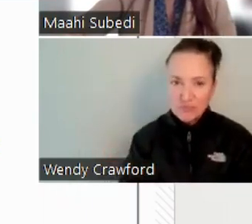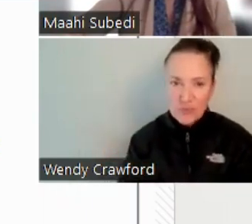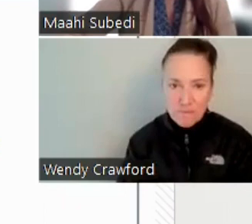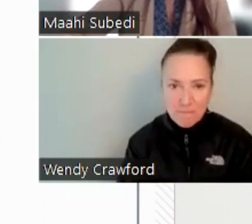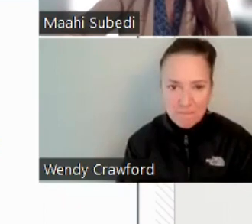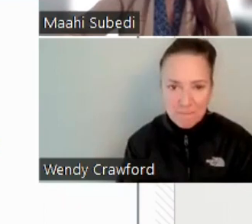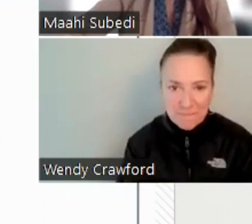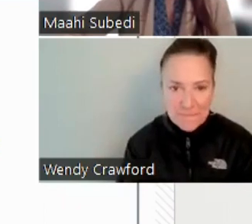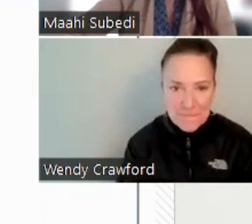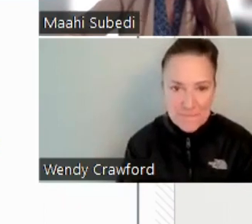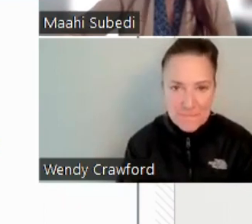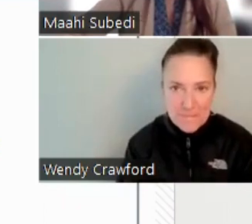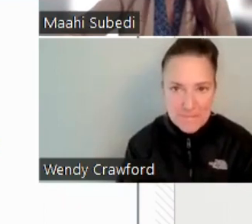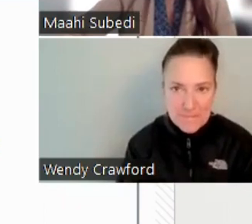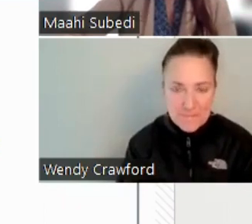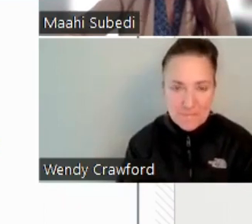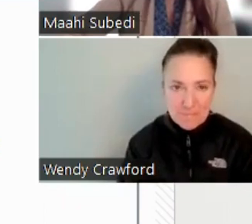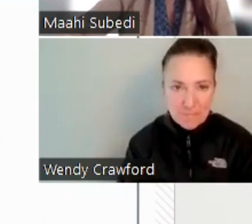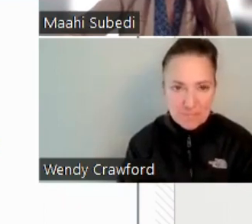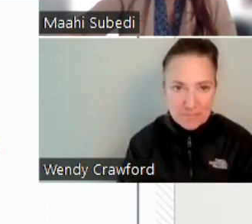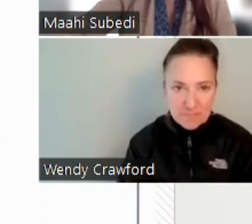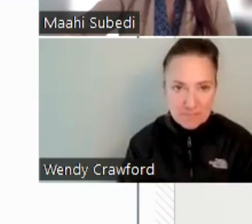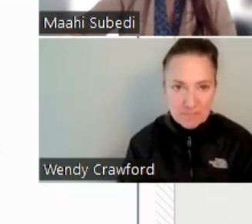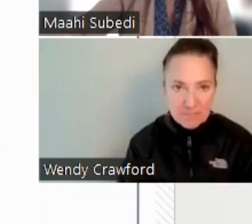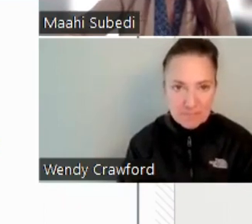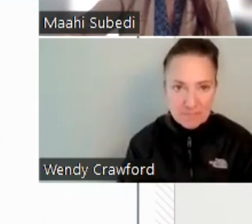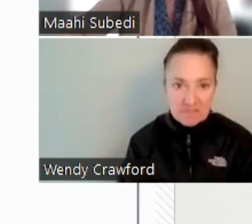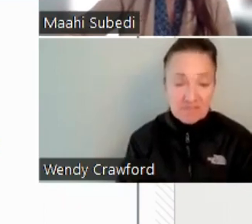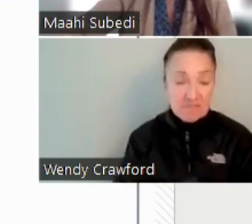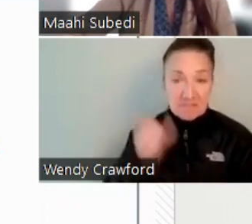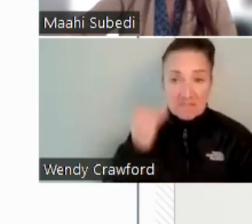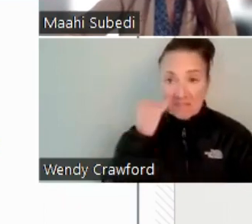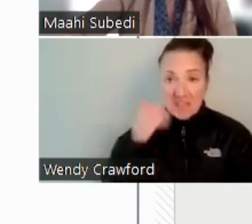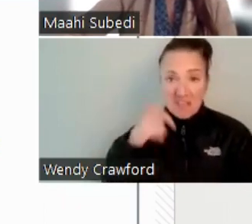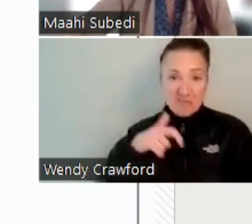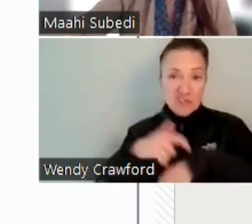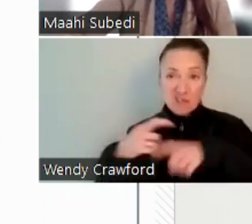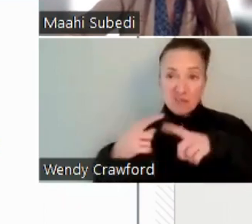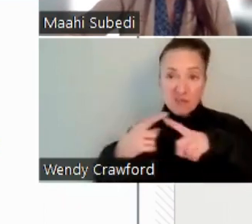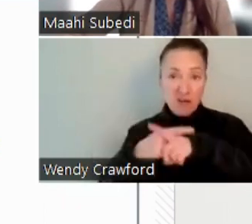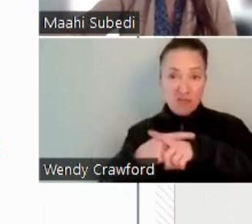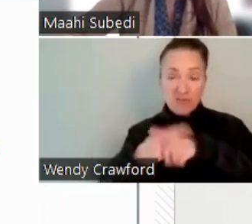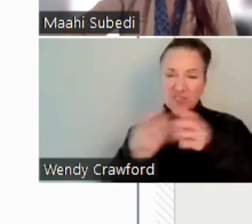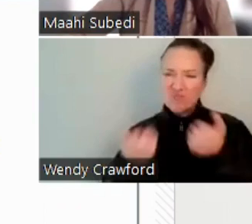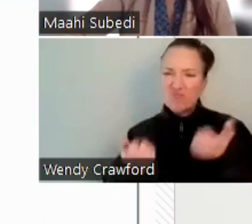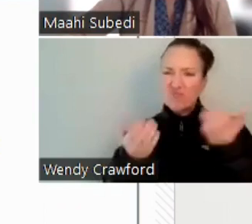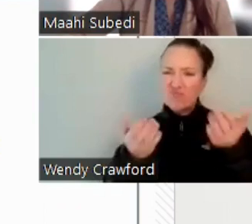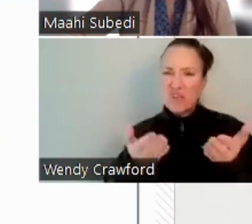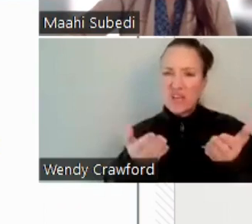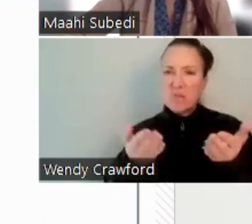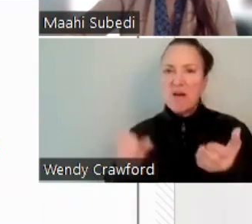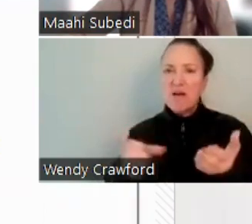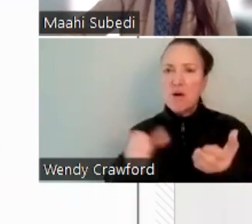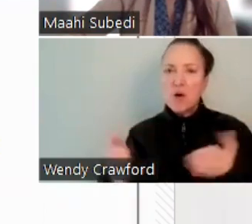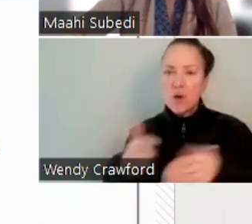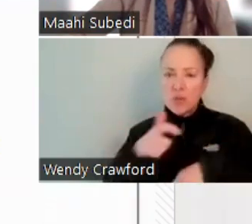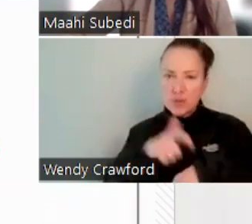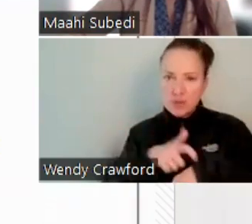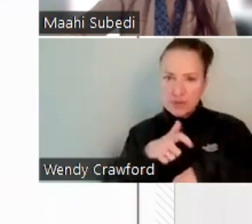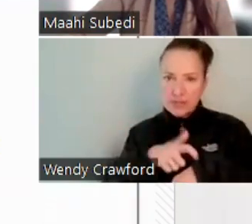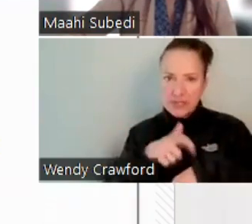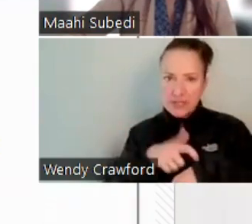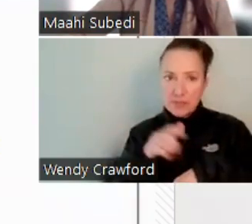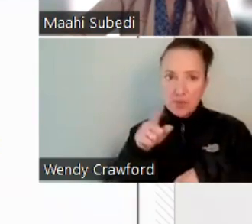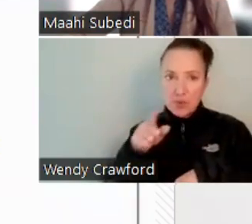few hours. And if the time does not work, you just suggest a new time. It's no big deal. It's a very fast call to make sure you have the